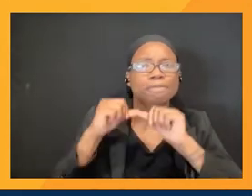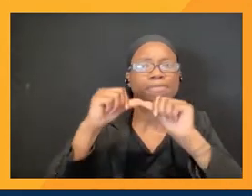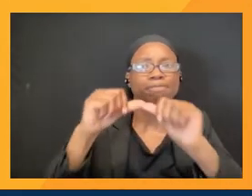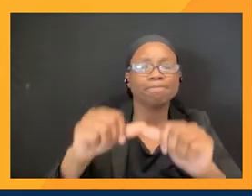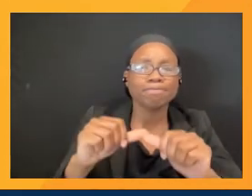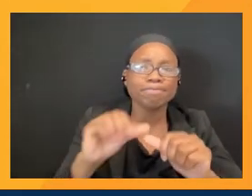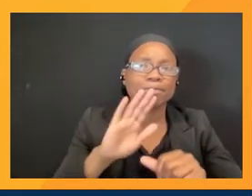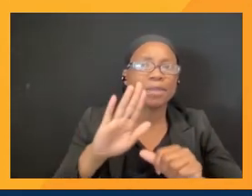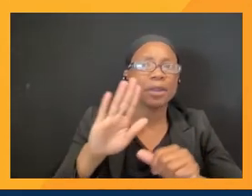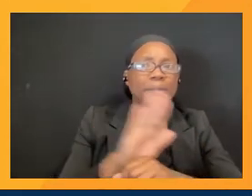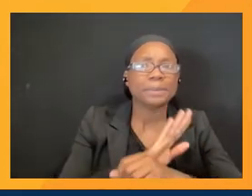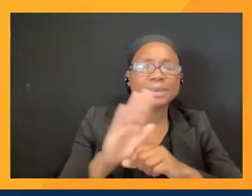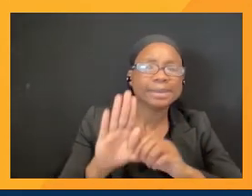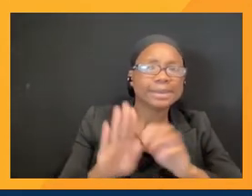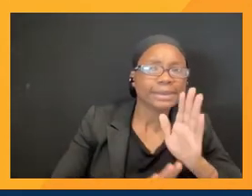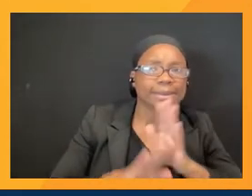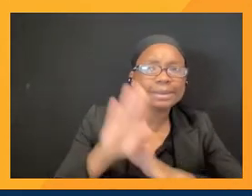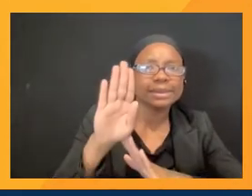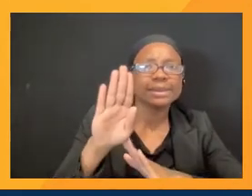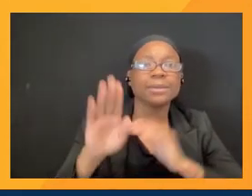Your question about